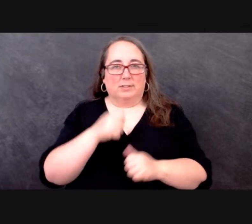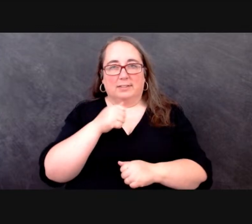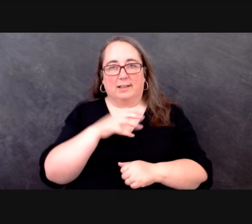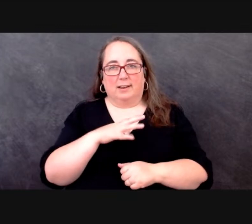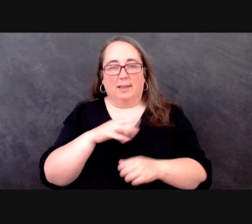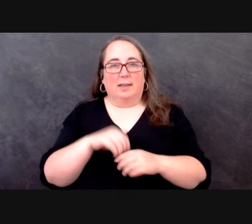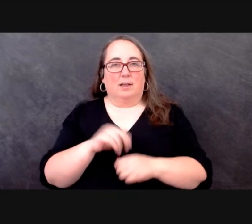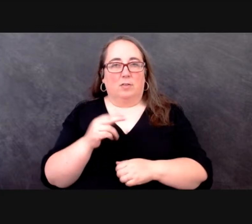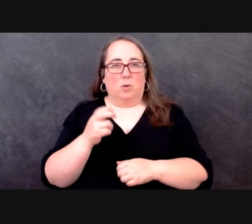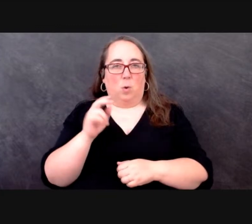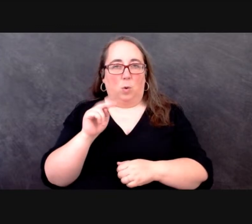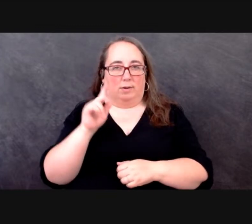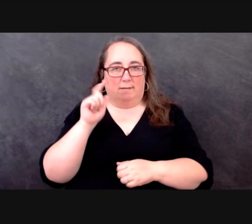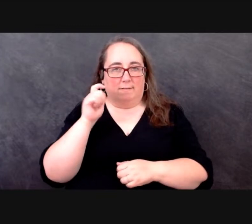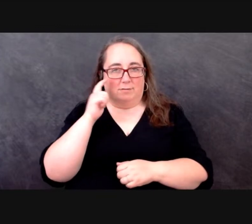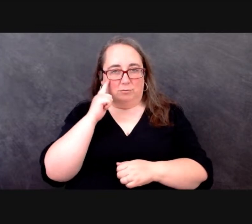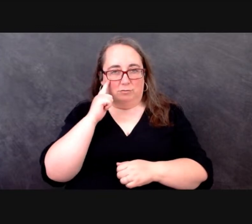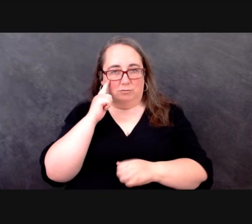Hogan administration.